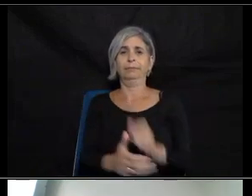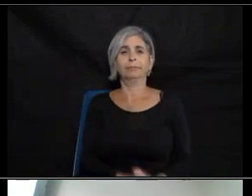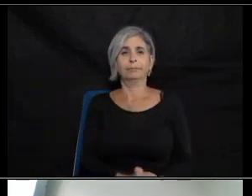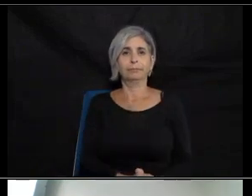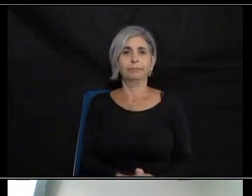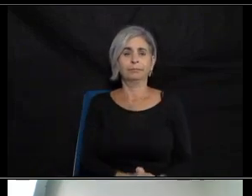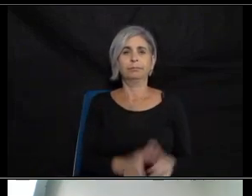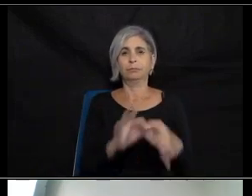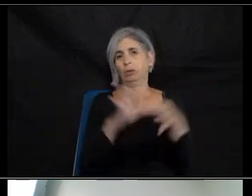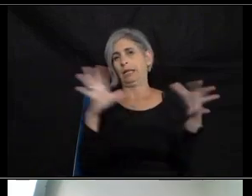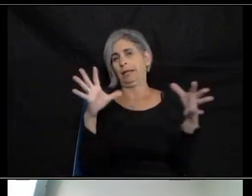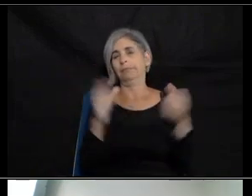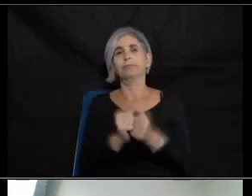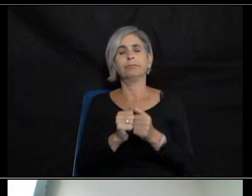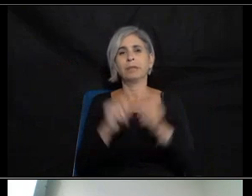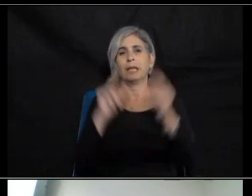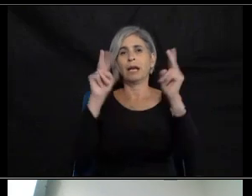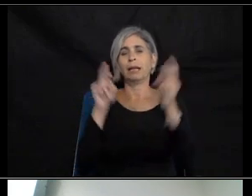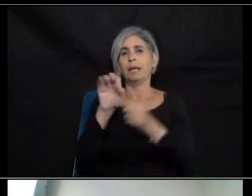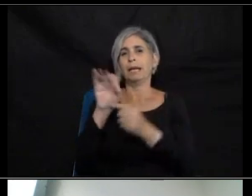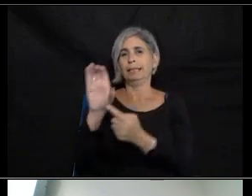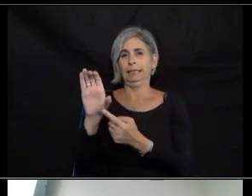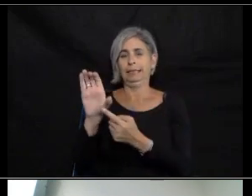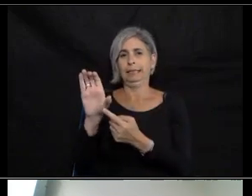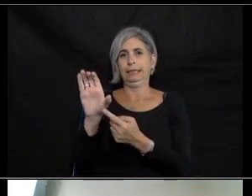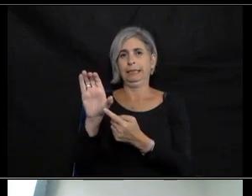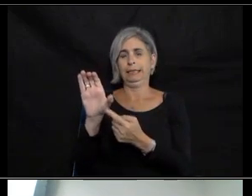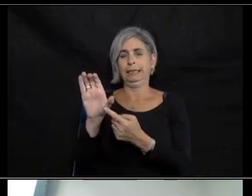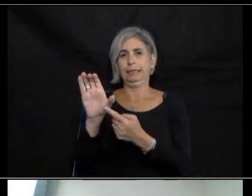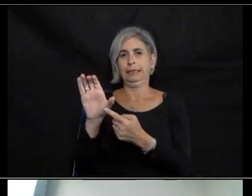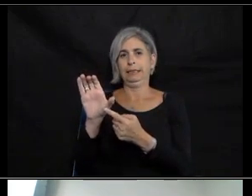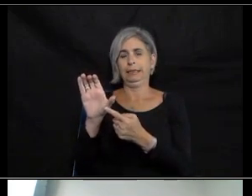And we will move on to item 9C, proposed resolution